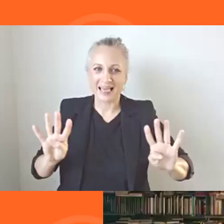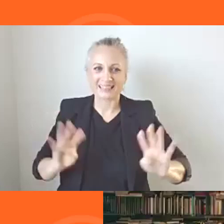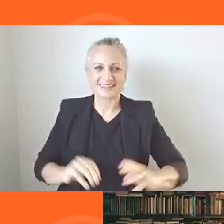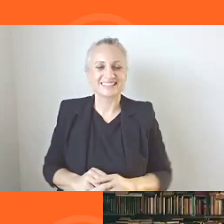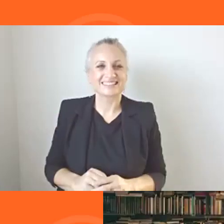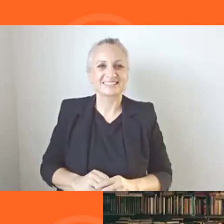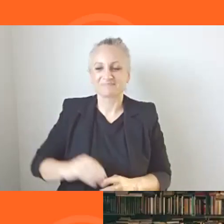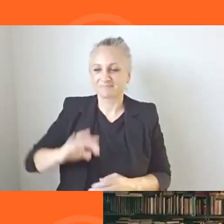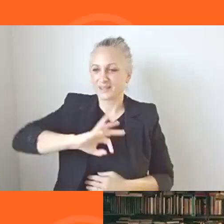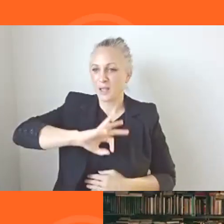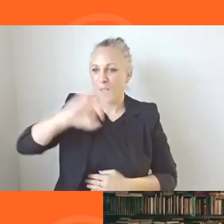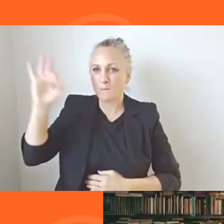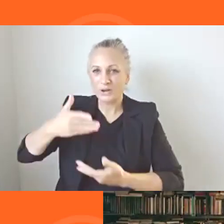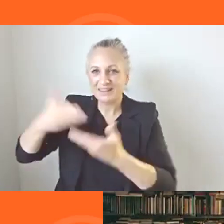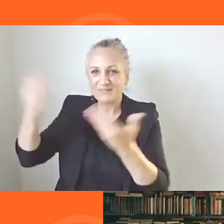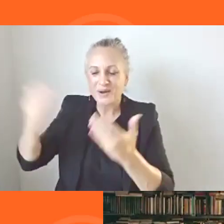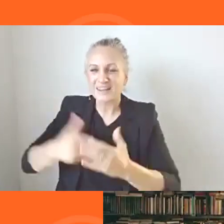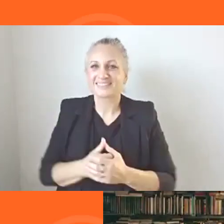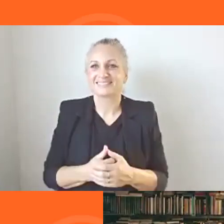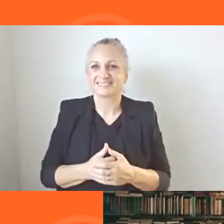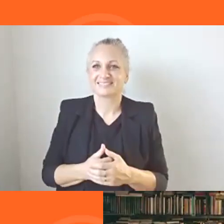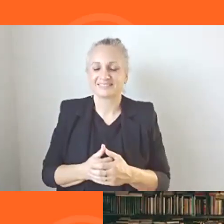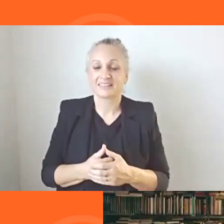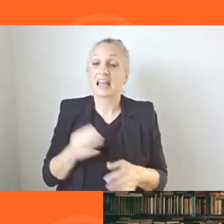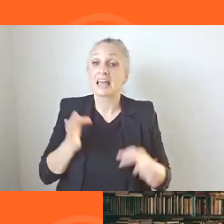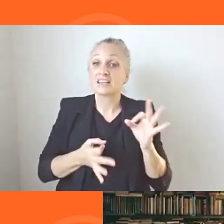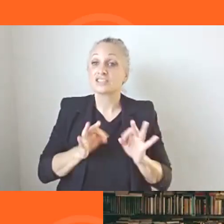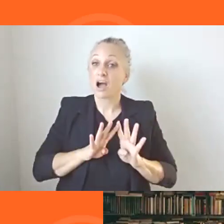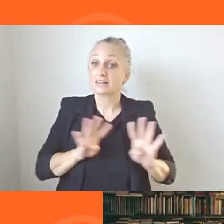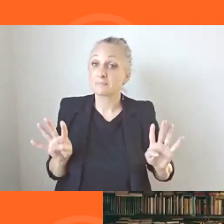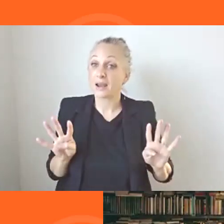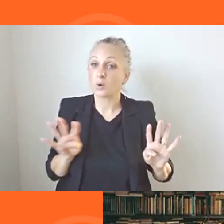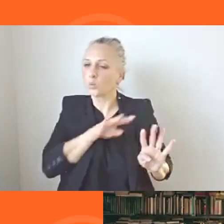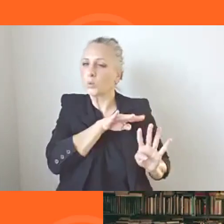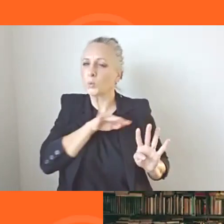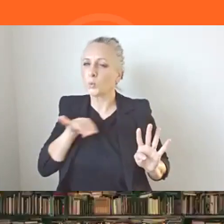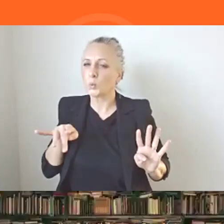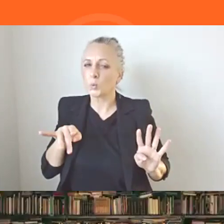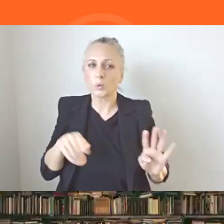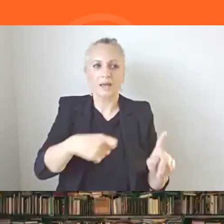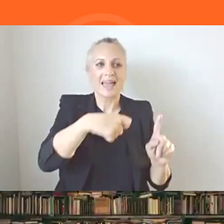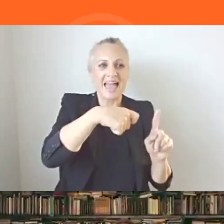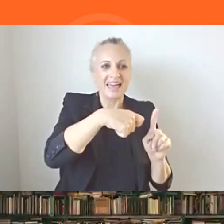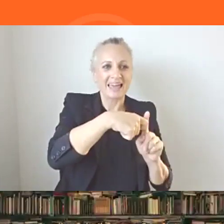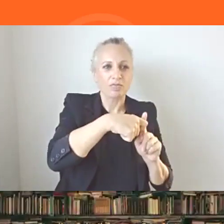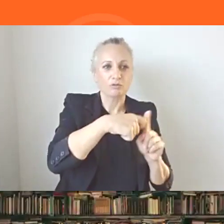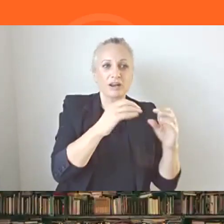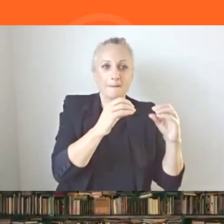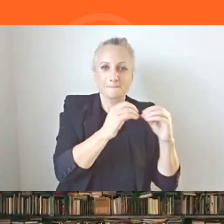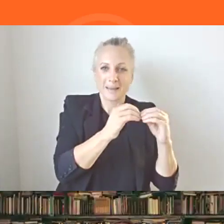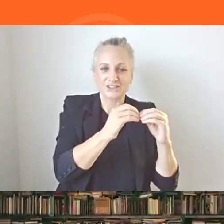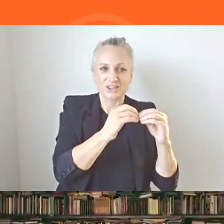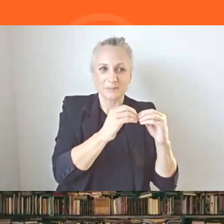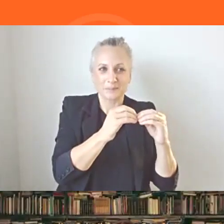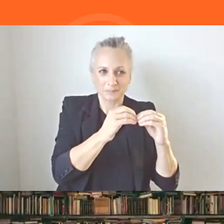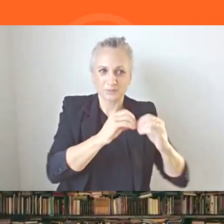everybody. In the Deciders panel for this morning, we have Catherine Barcham, Web Standards